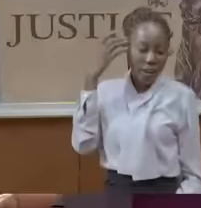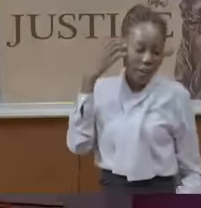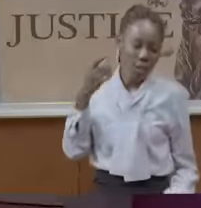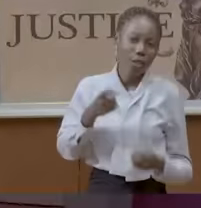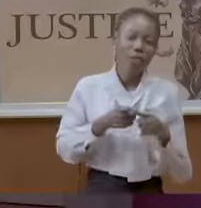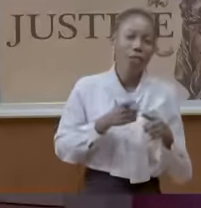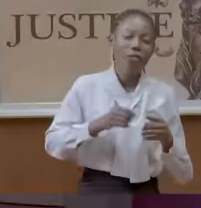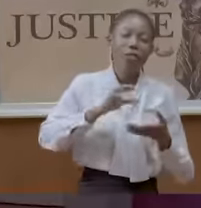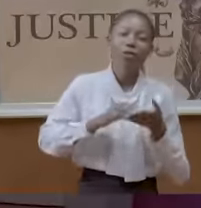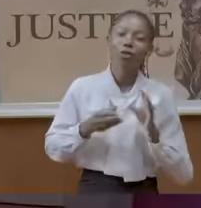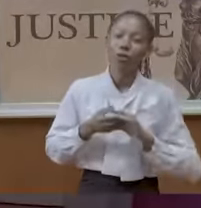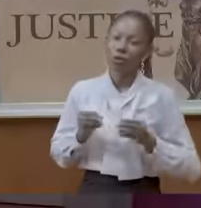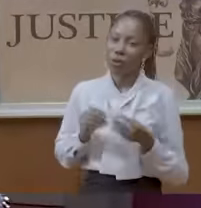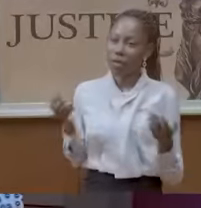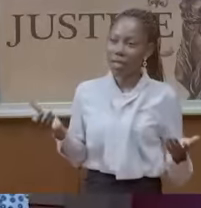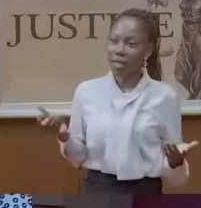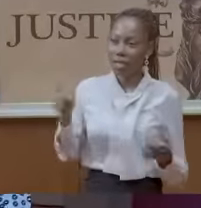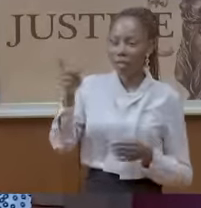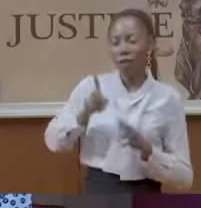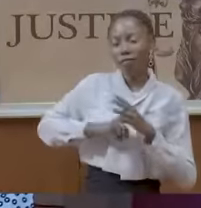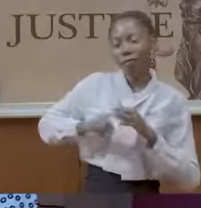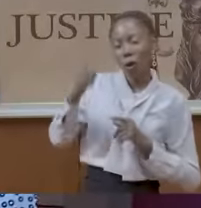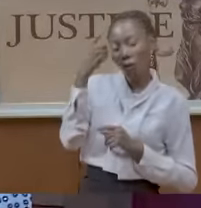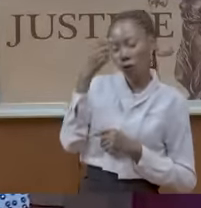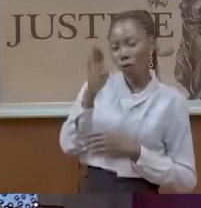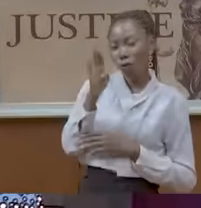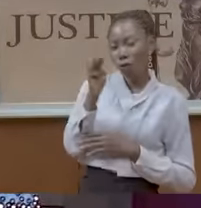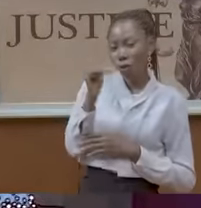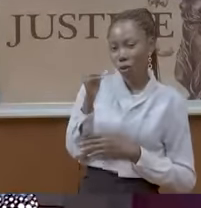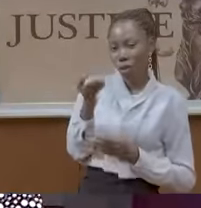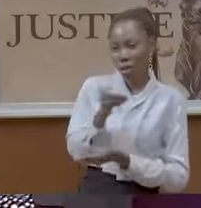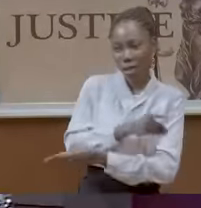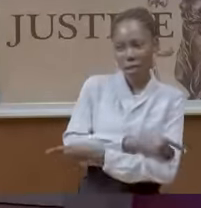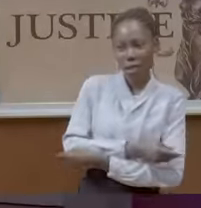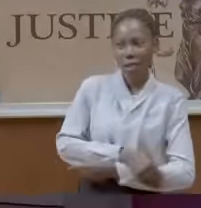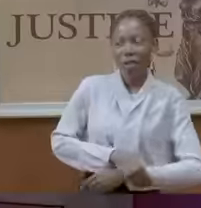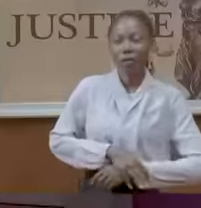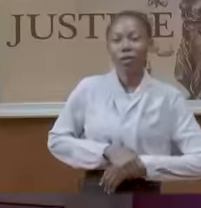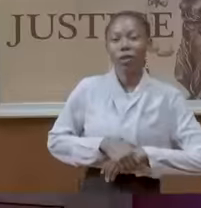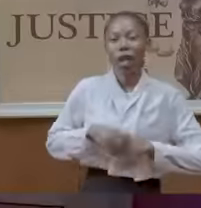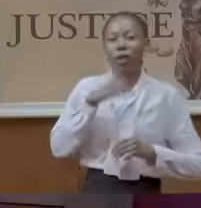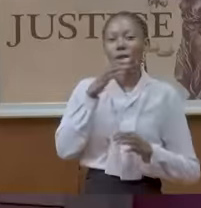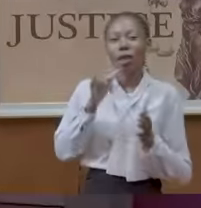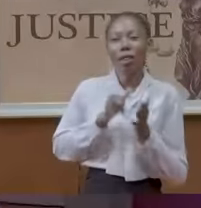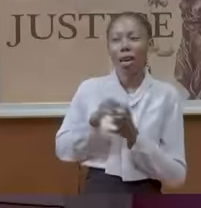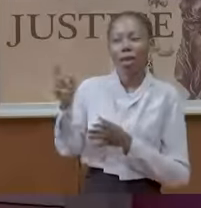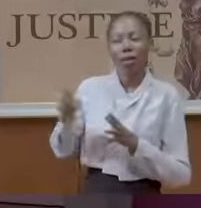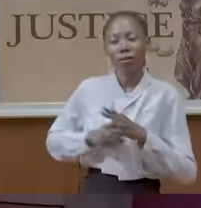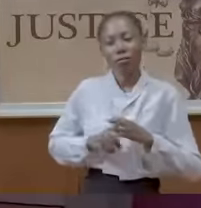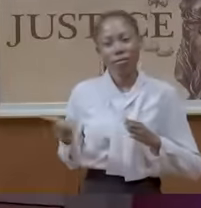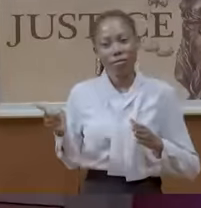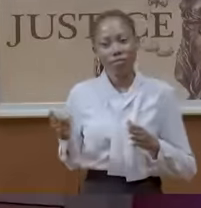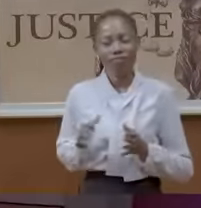you. So yeah, that was the first time I ran out. I ran out for 14 days. And not as if I ran out with, there was no salary.